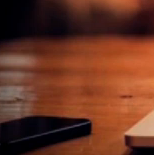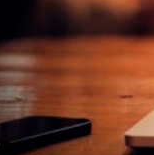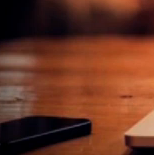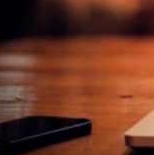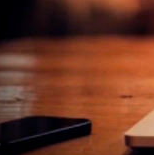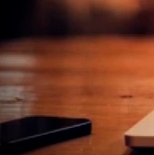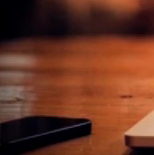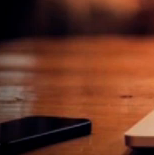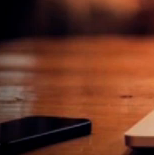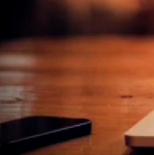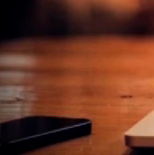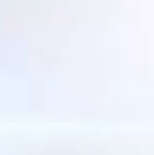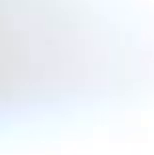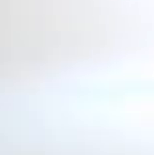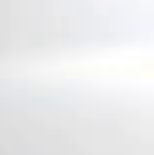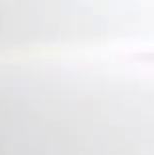+99877888828282.